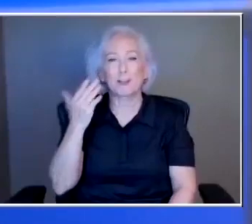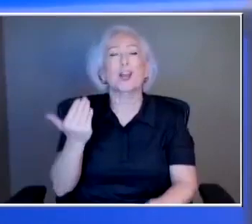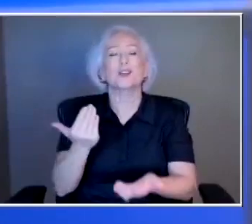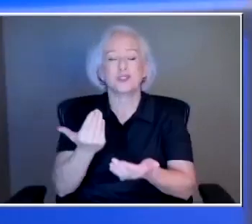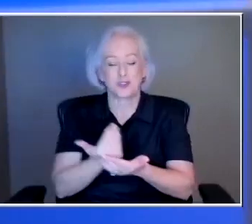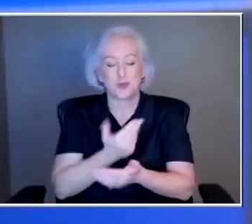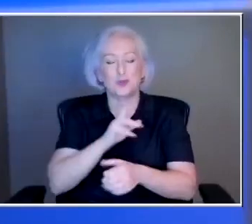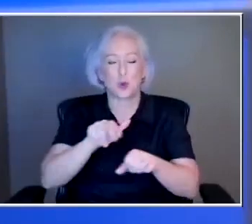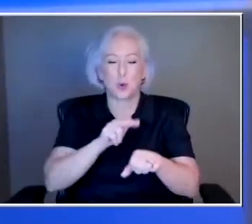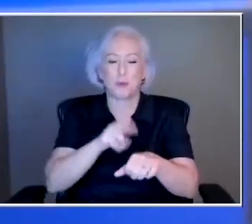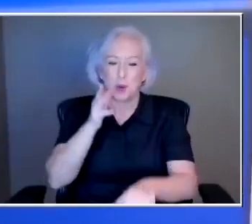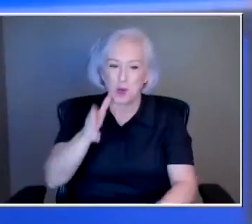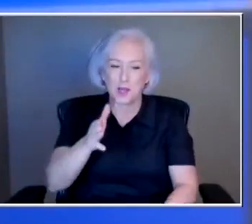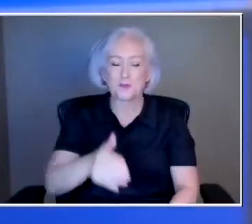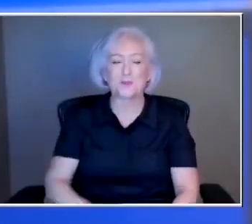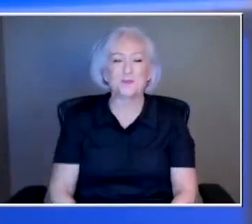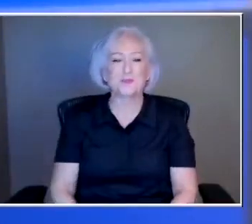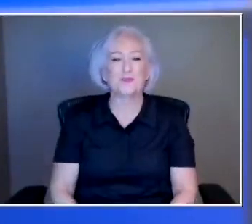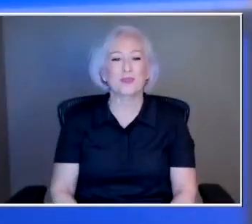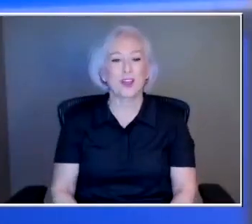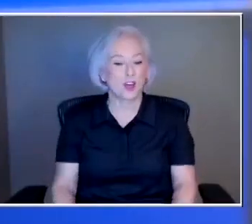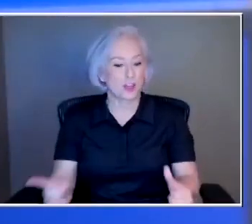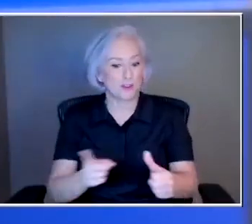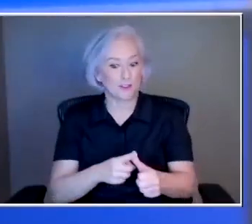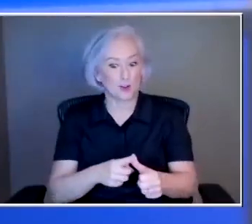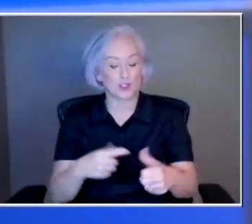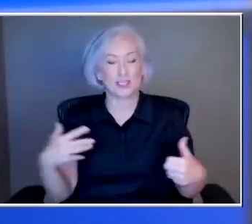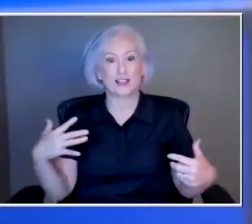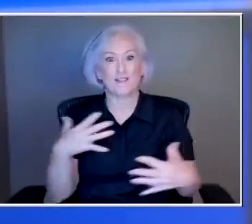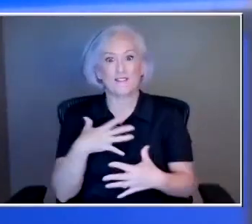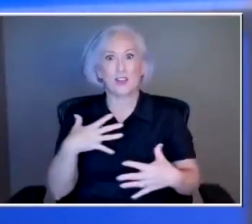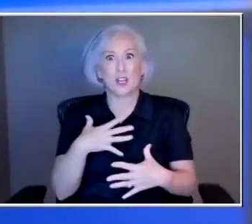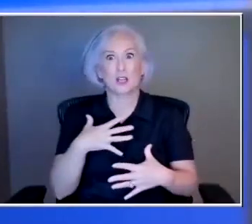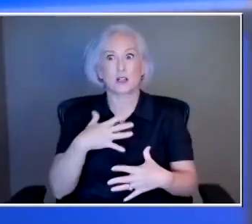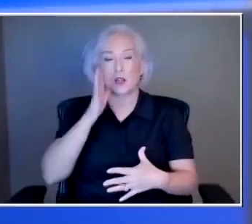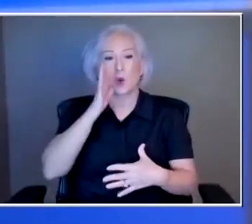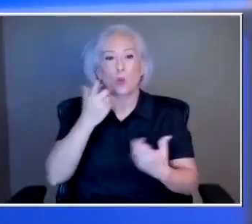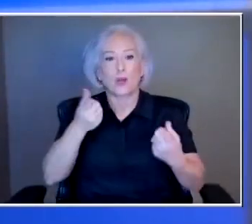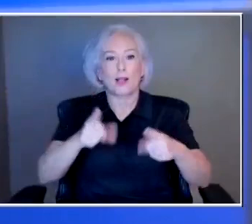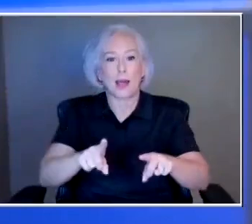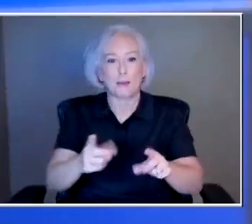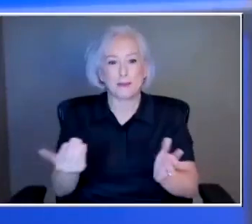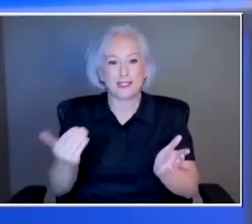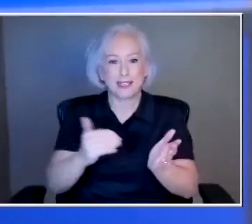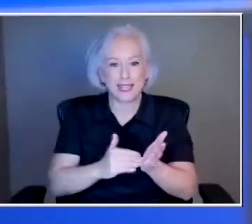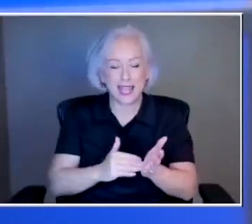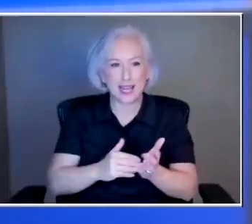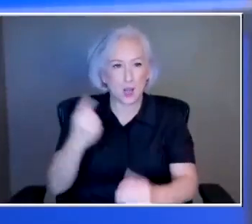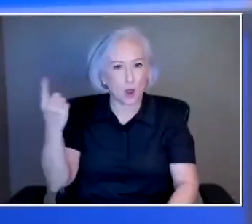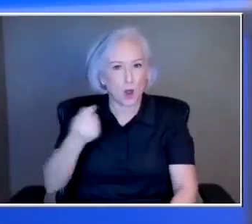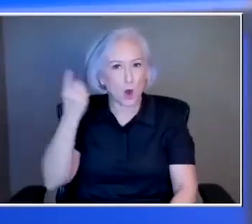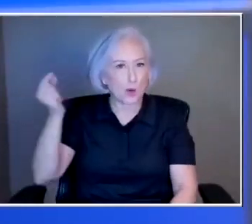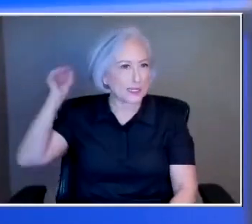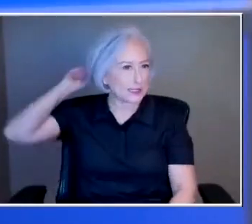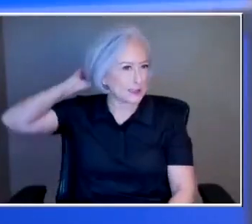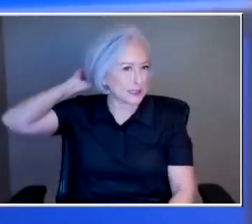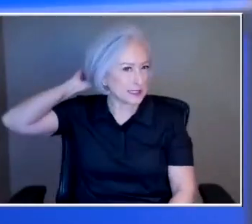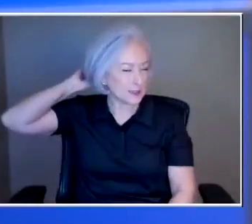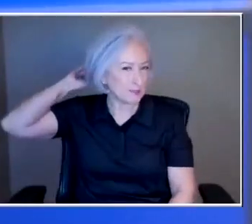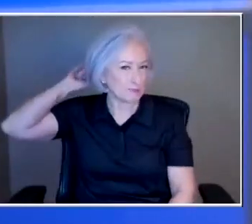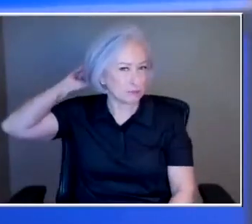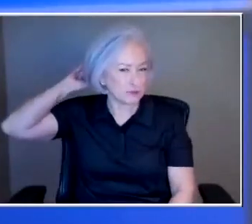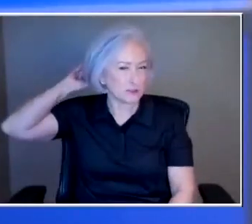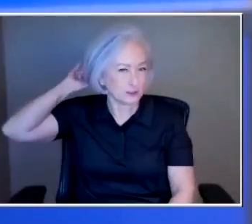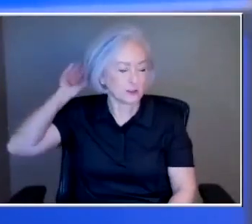one thing is just the fear of reoccurrence. That's always in your head and always in the back of your mind. That's going to affect. I also